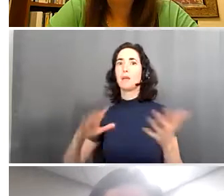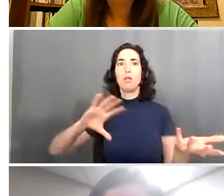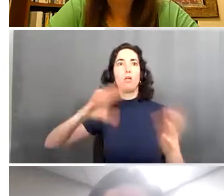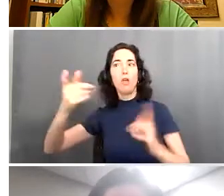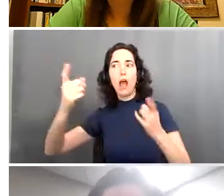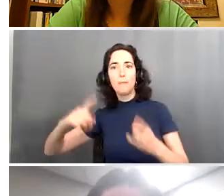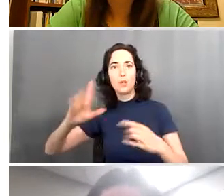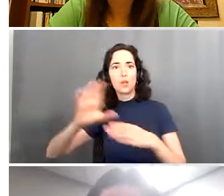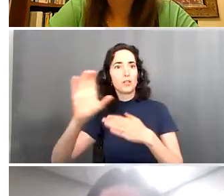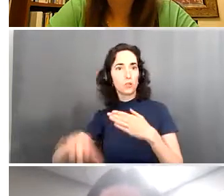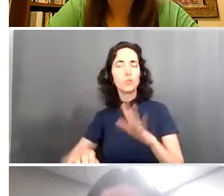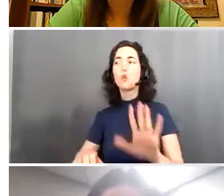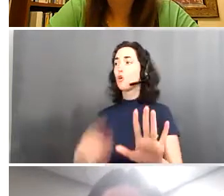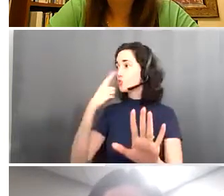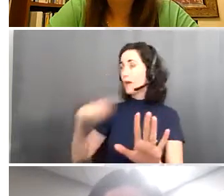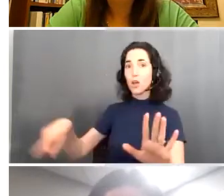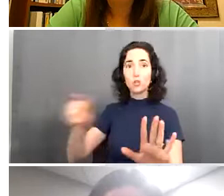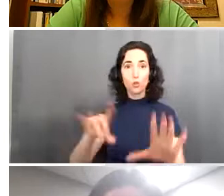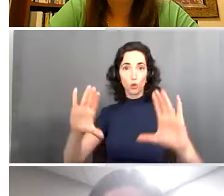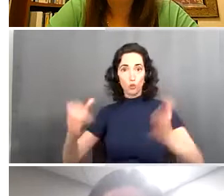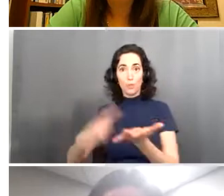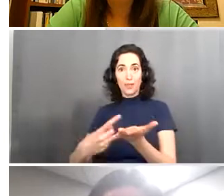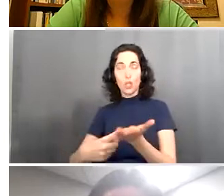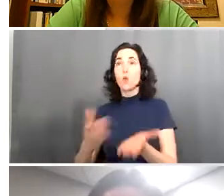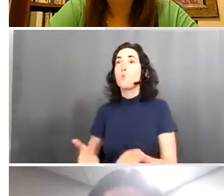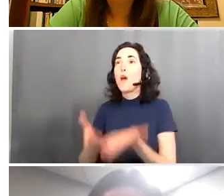more about it before we make a recommendation?